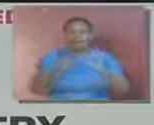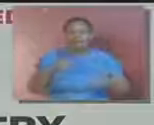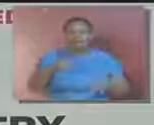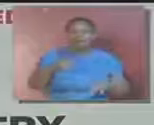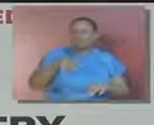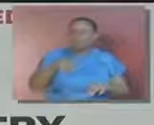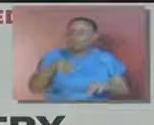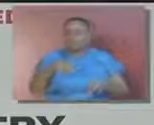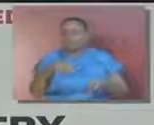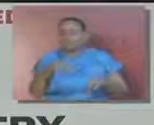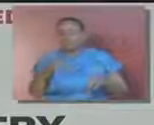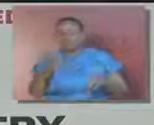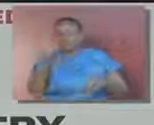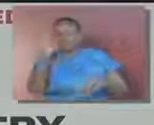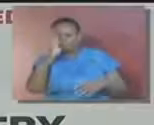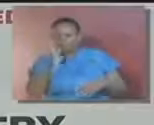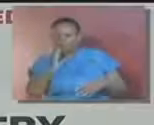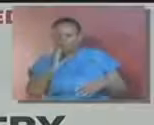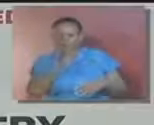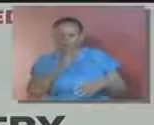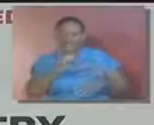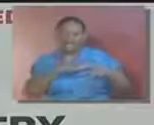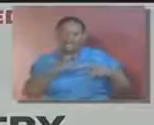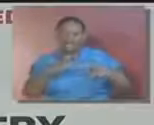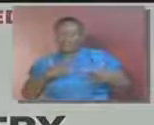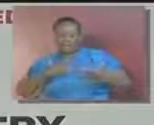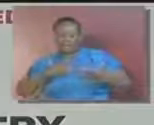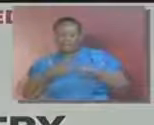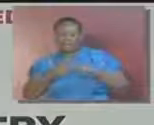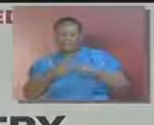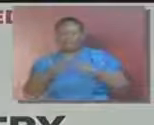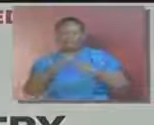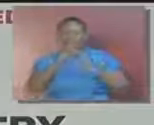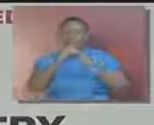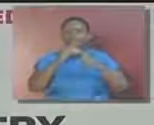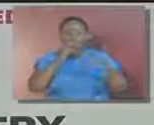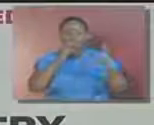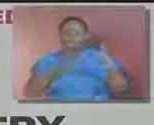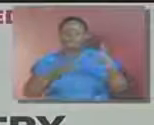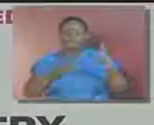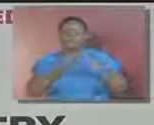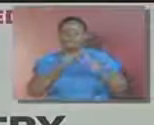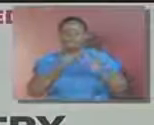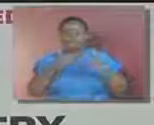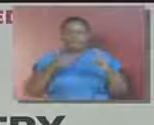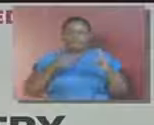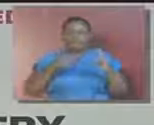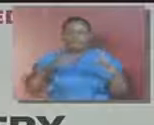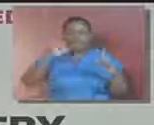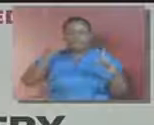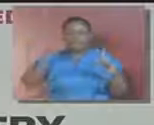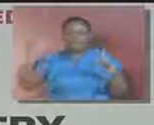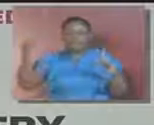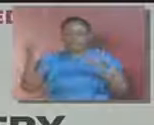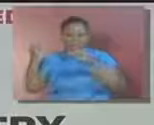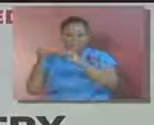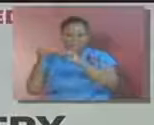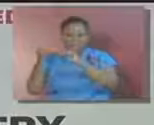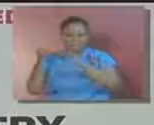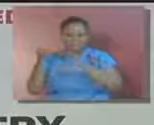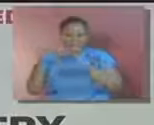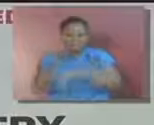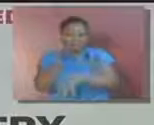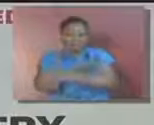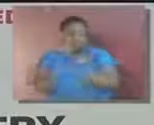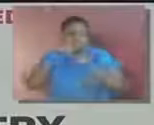thromboembolic events, especially in women. You had the Johnson & Johnson vaccine being suspended. So